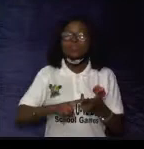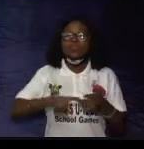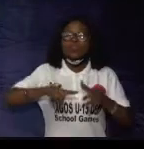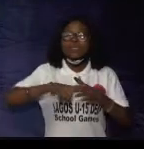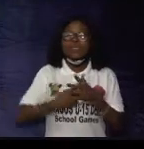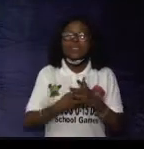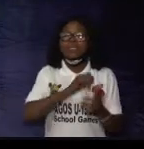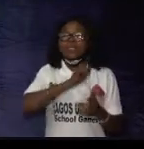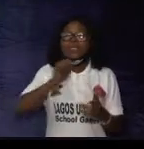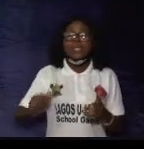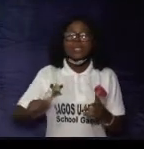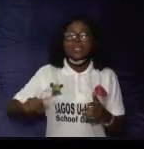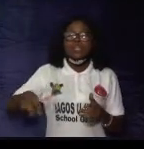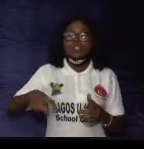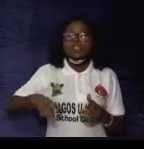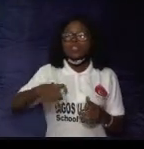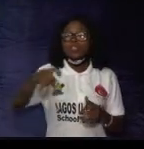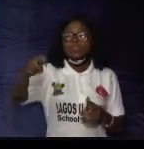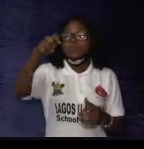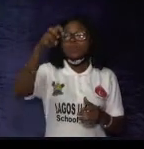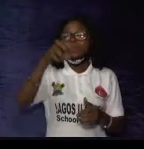That is to start a journey.